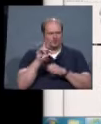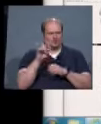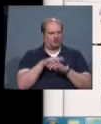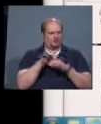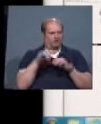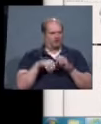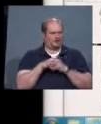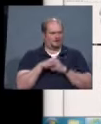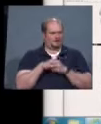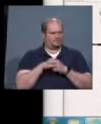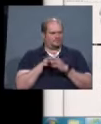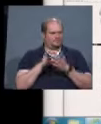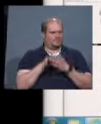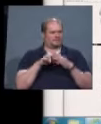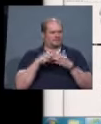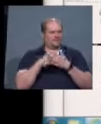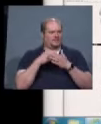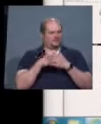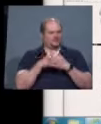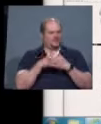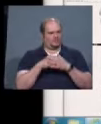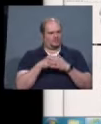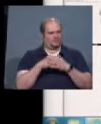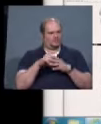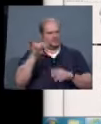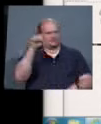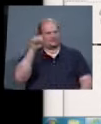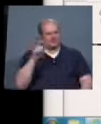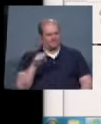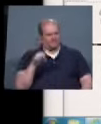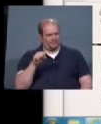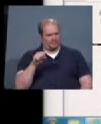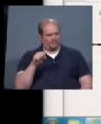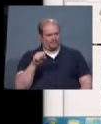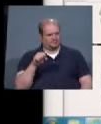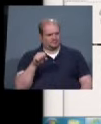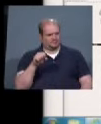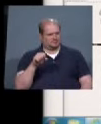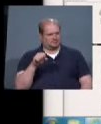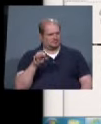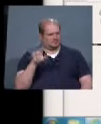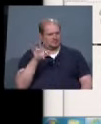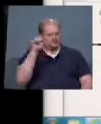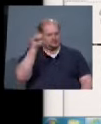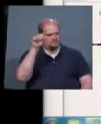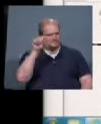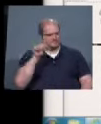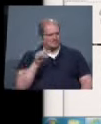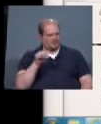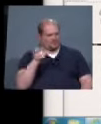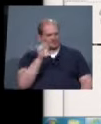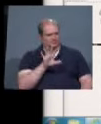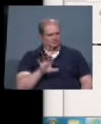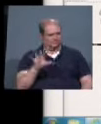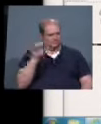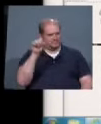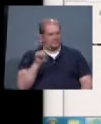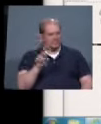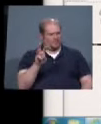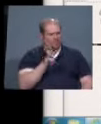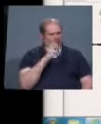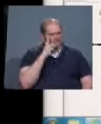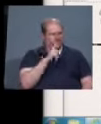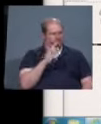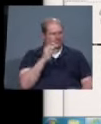Director Fortson, that's the neighborhood directly south of, south and west of